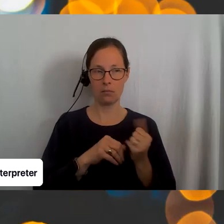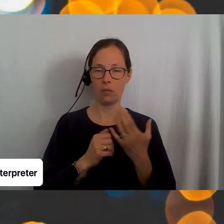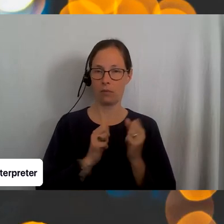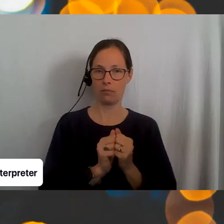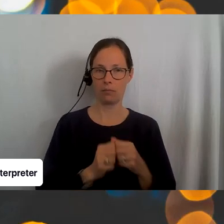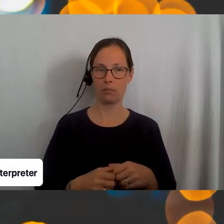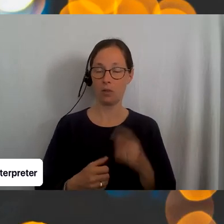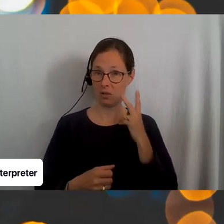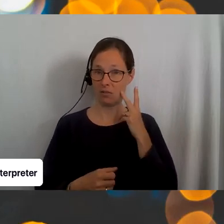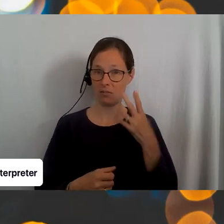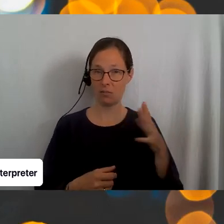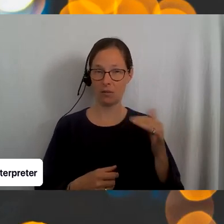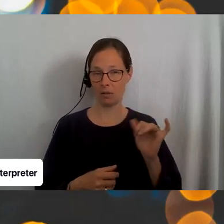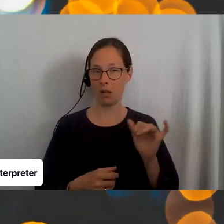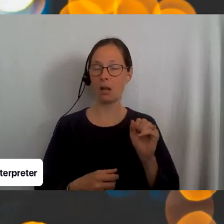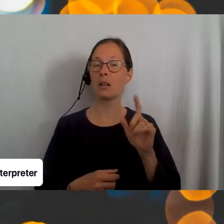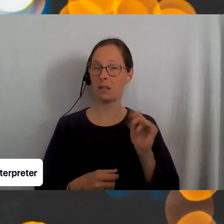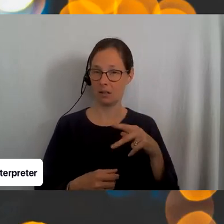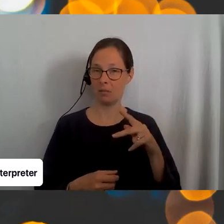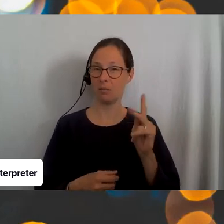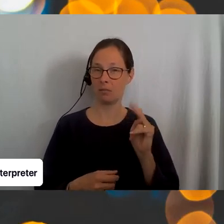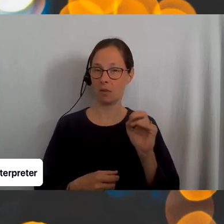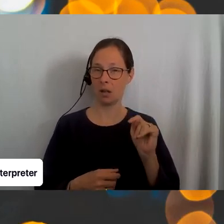see, it's kind of just a slip knot all the way at the bottom.